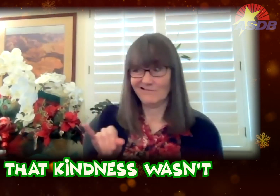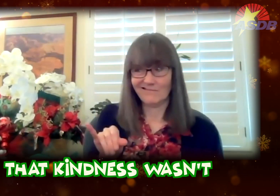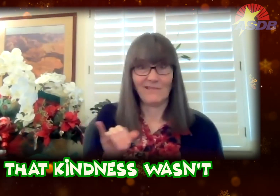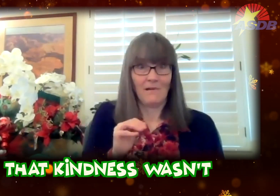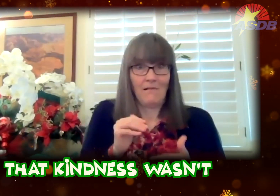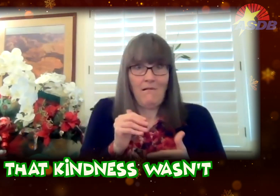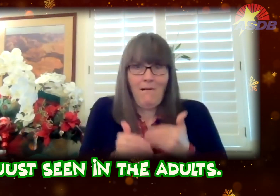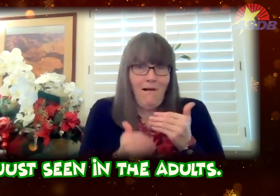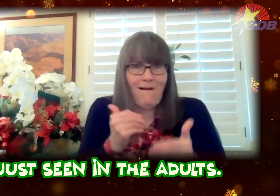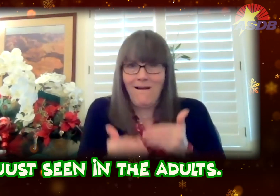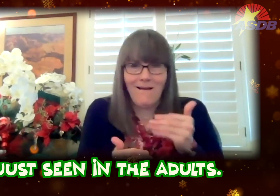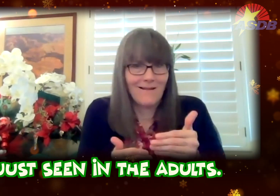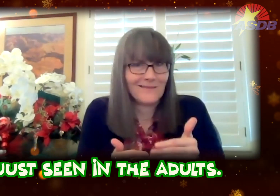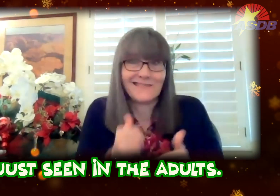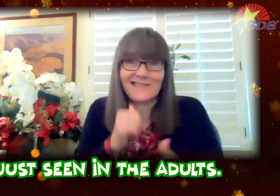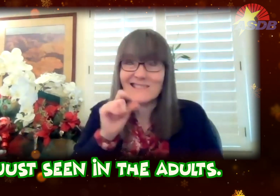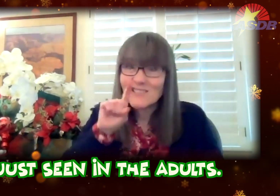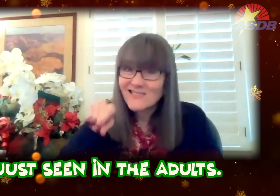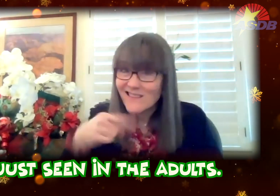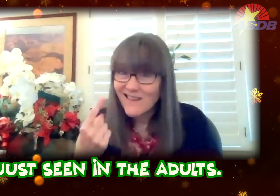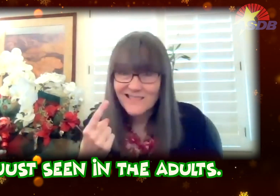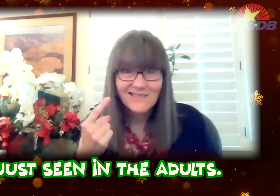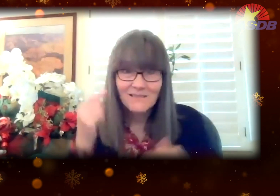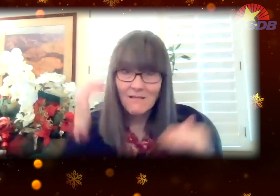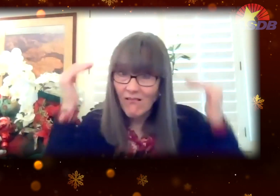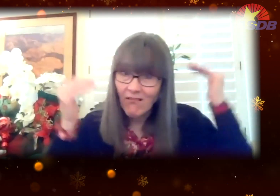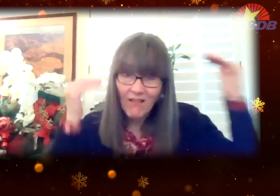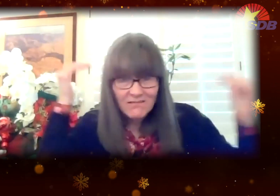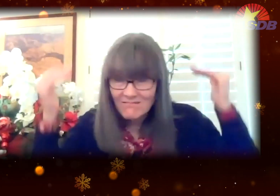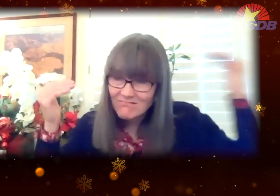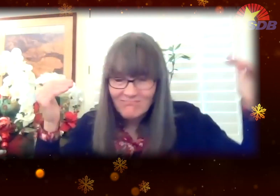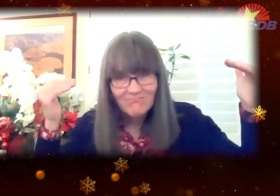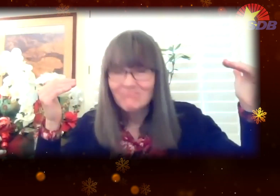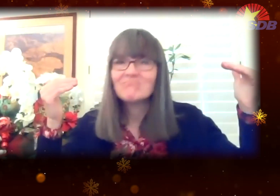That kindness wasn't just seen in the adults.